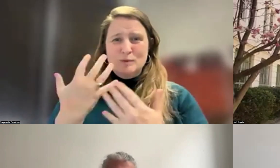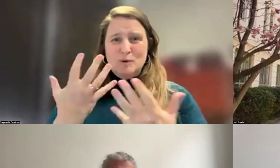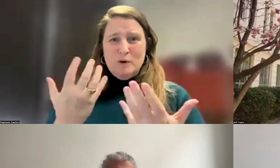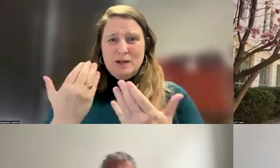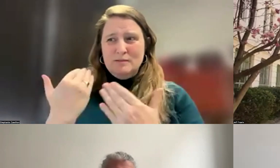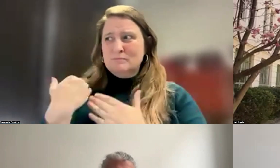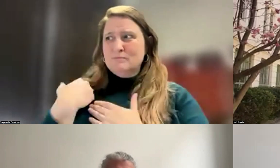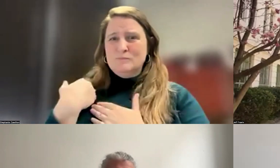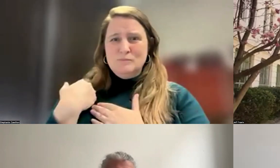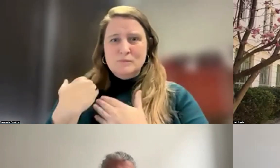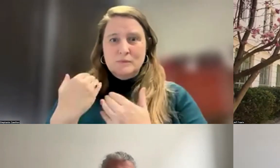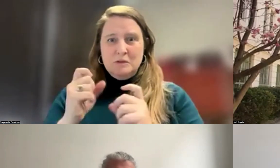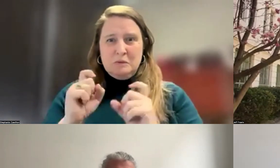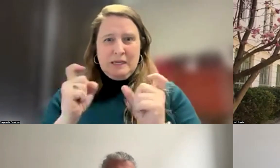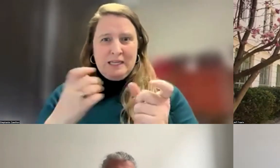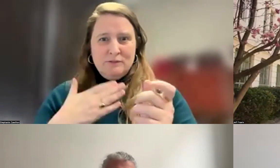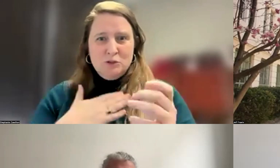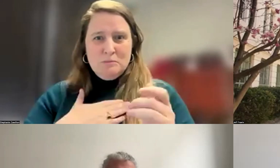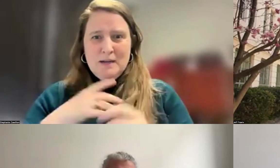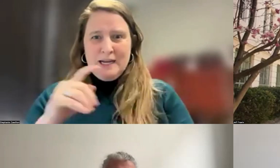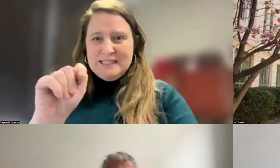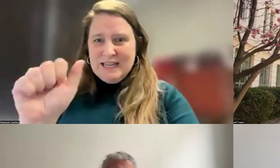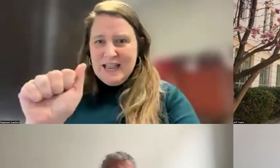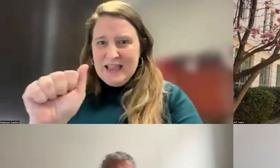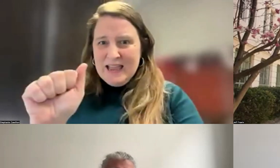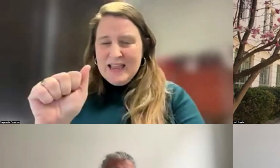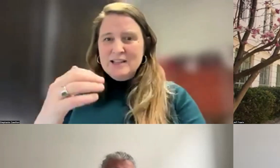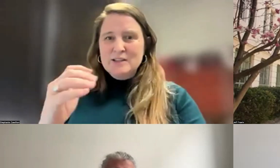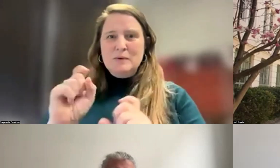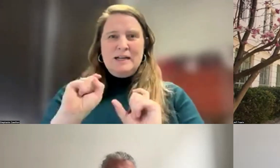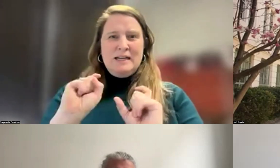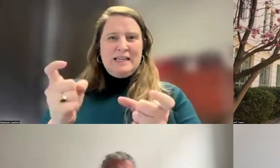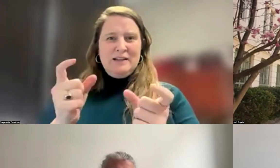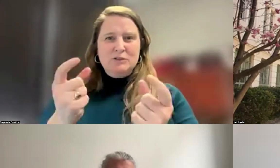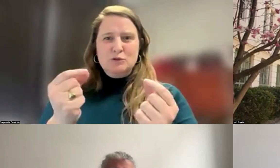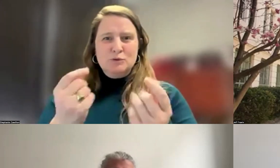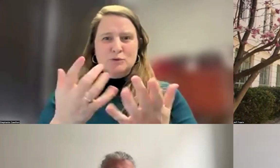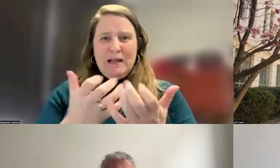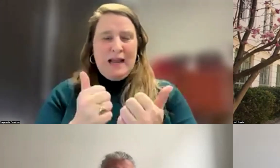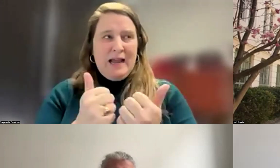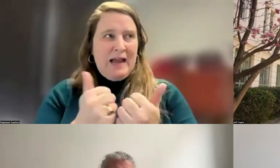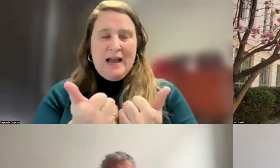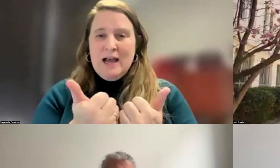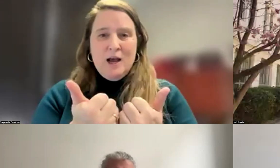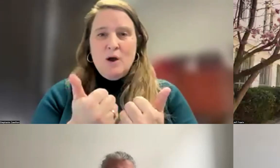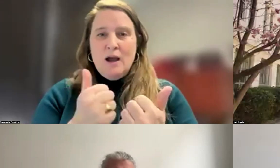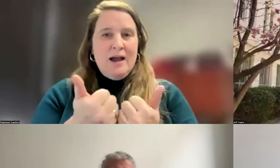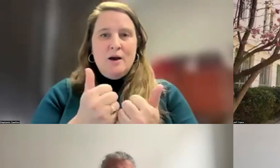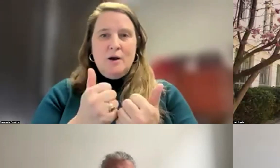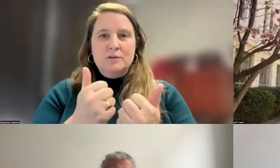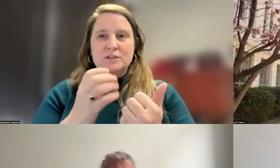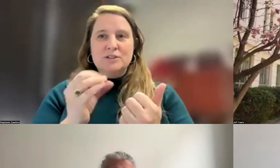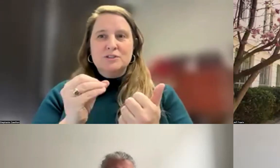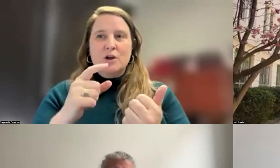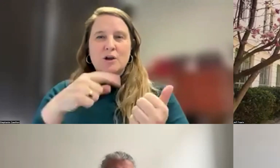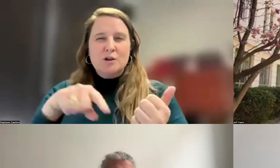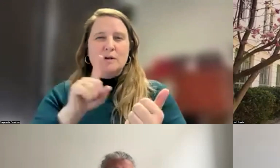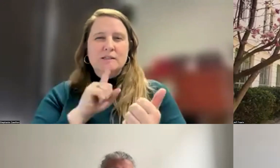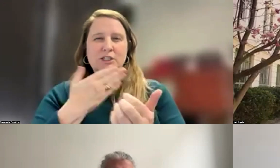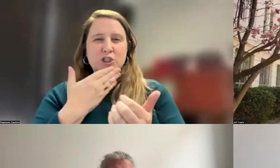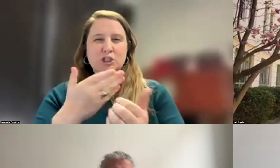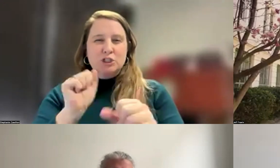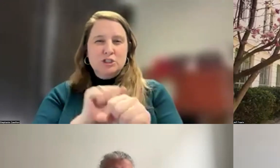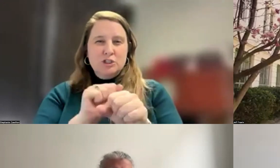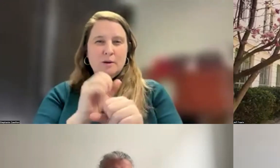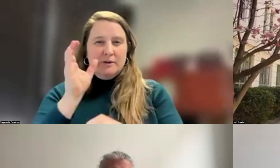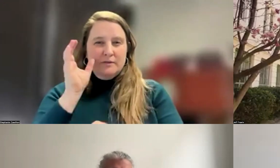of the faculty who have massive responsibility. And then I got to give this to my TA. They got to give this to, they have to do assignments.